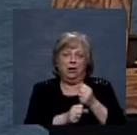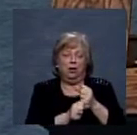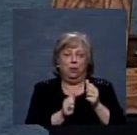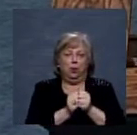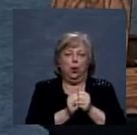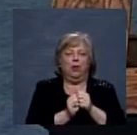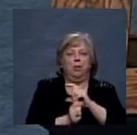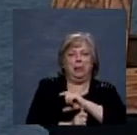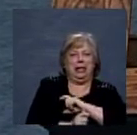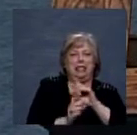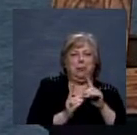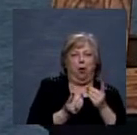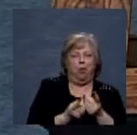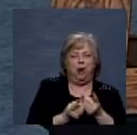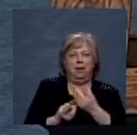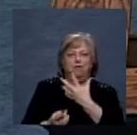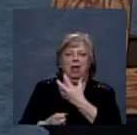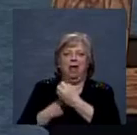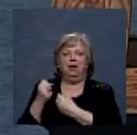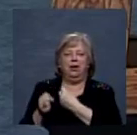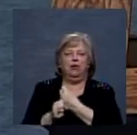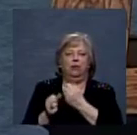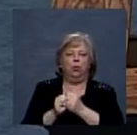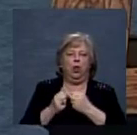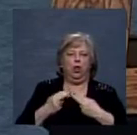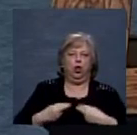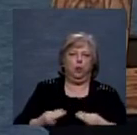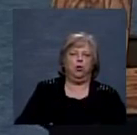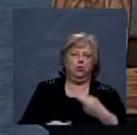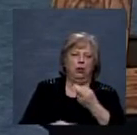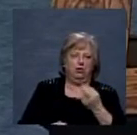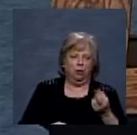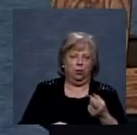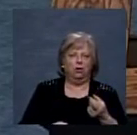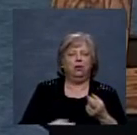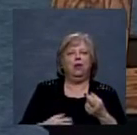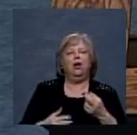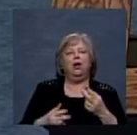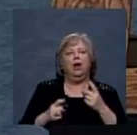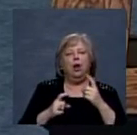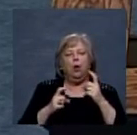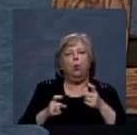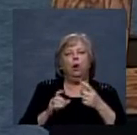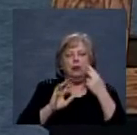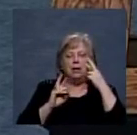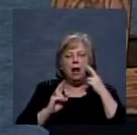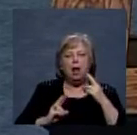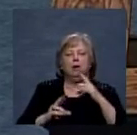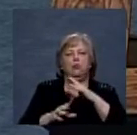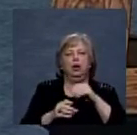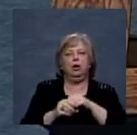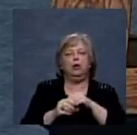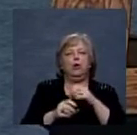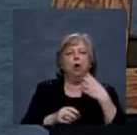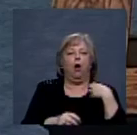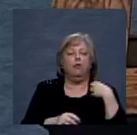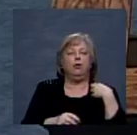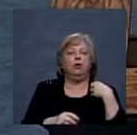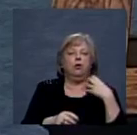Police Department and 5 years with Human Resources. Her awards and honors include Officer of the Month while in patrol, a